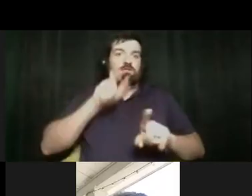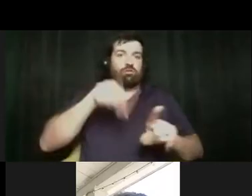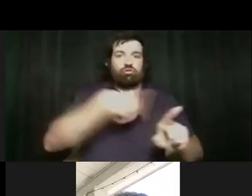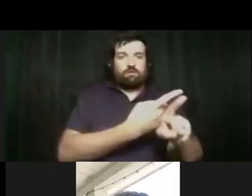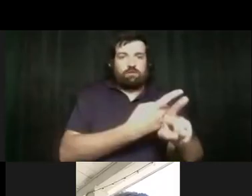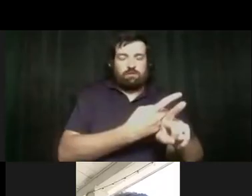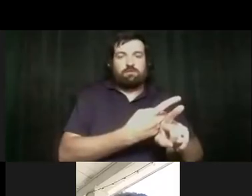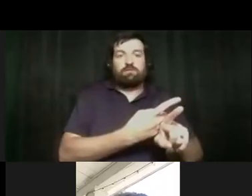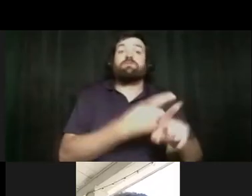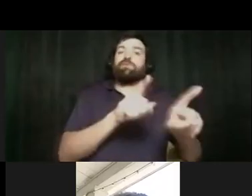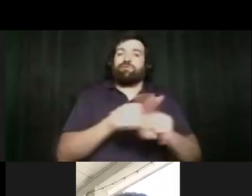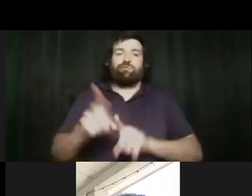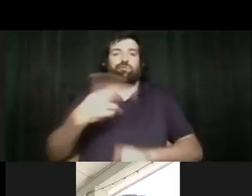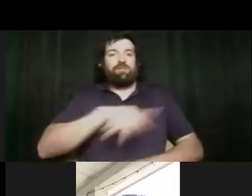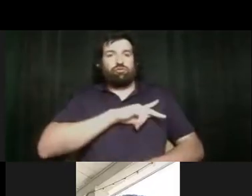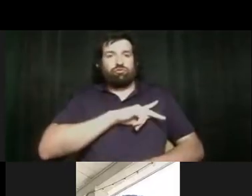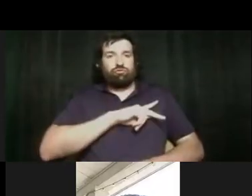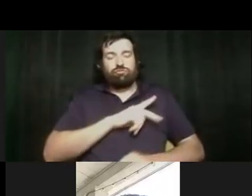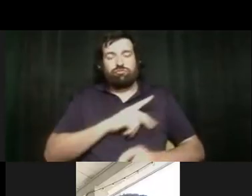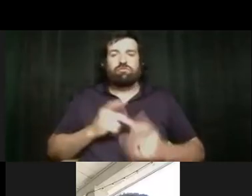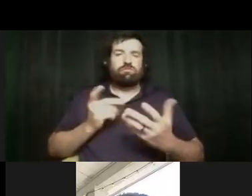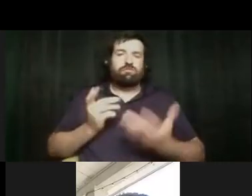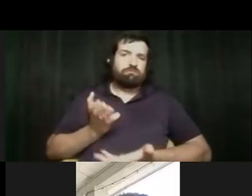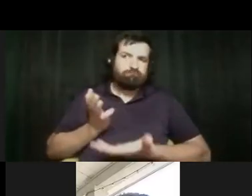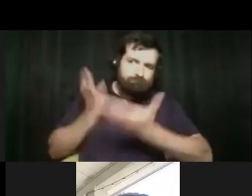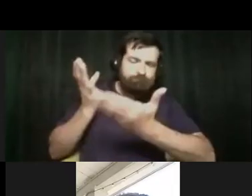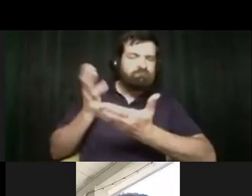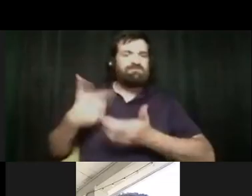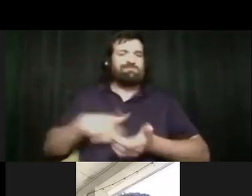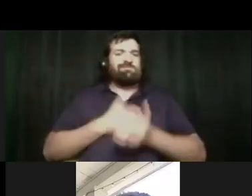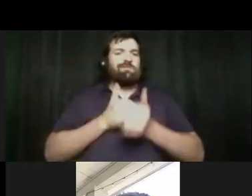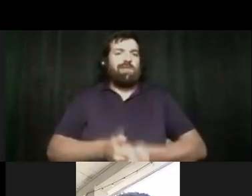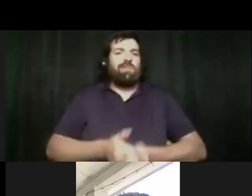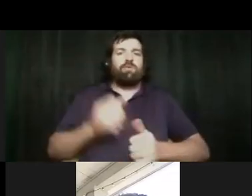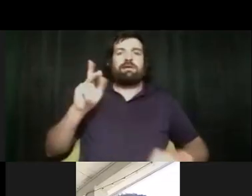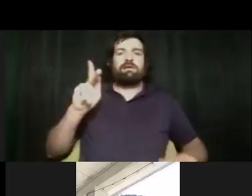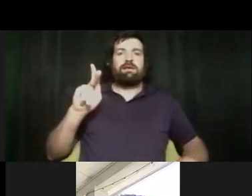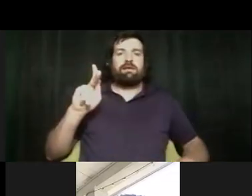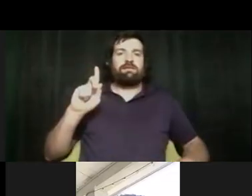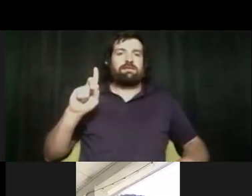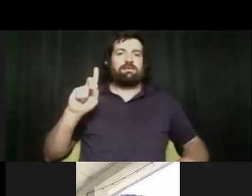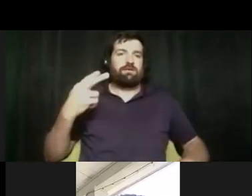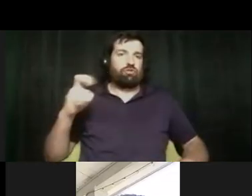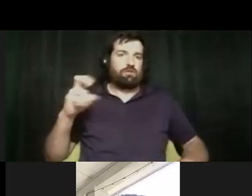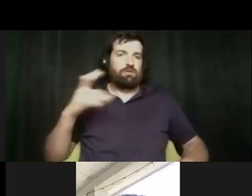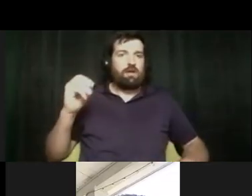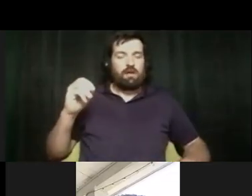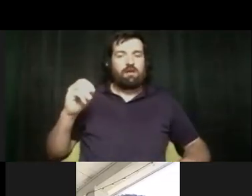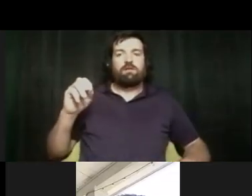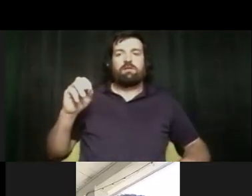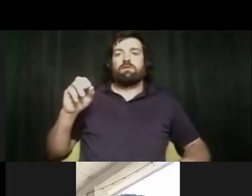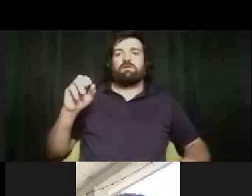where they're encouraged to register. So we're following KDHE and CDC daily, and Stacy